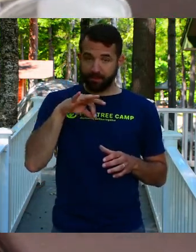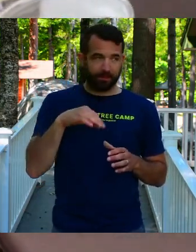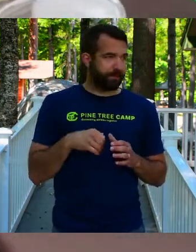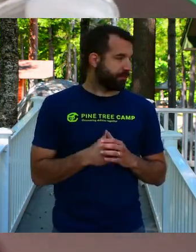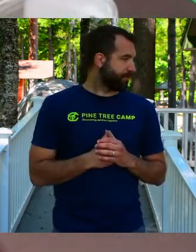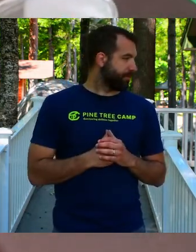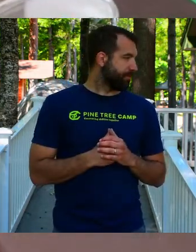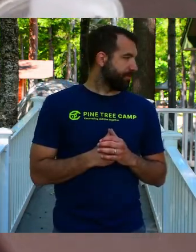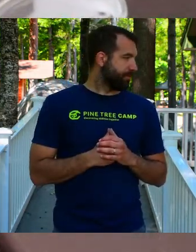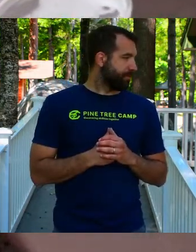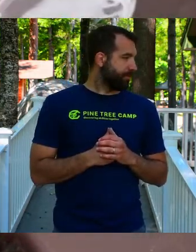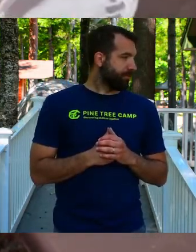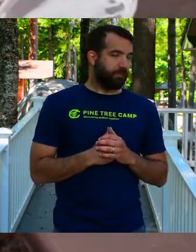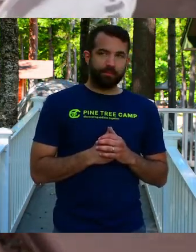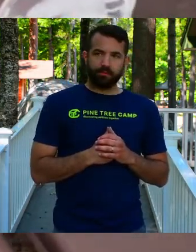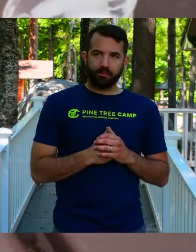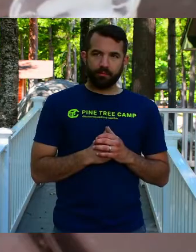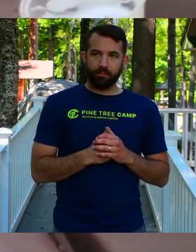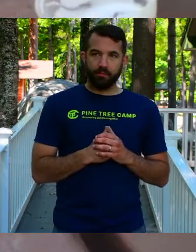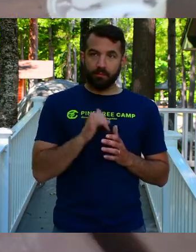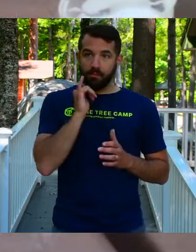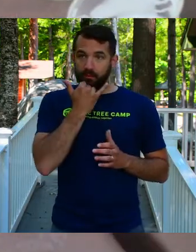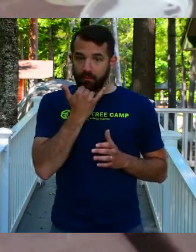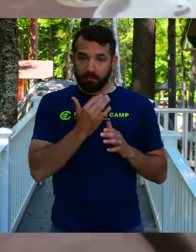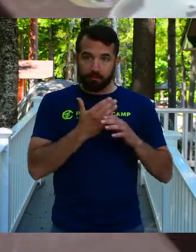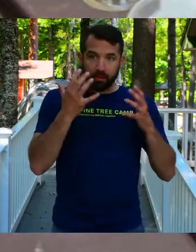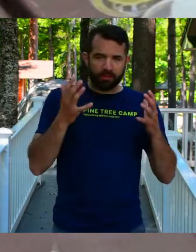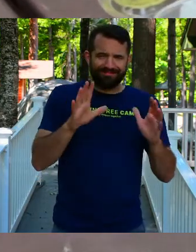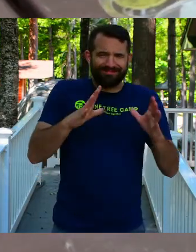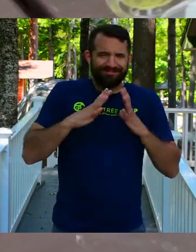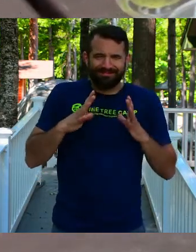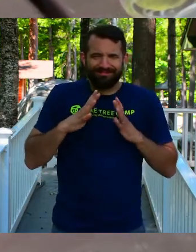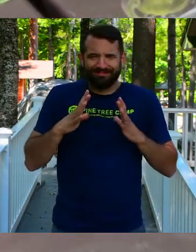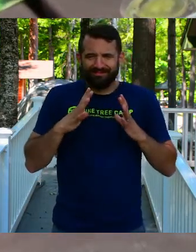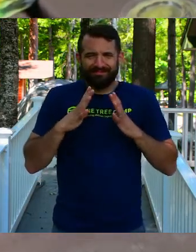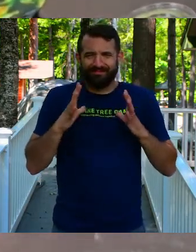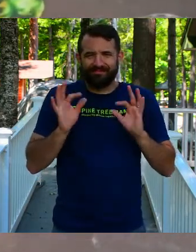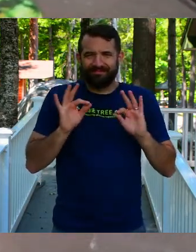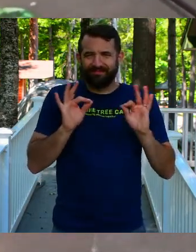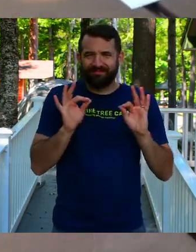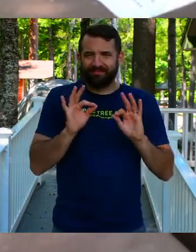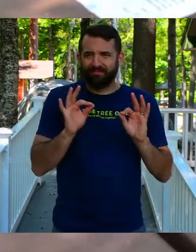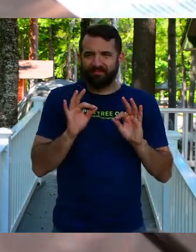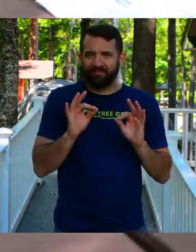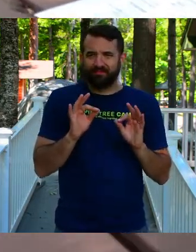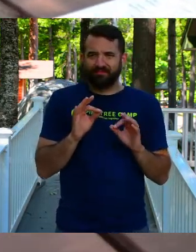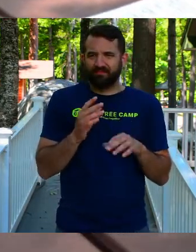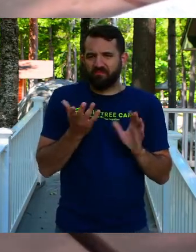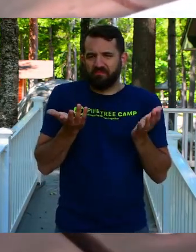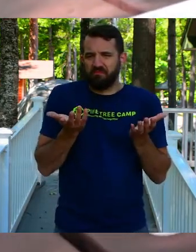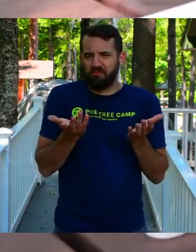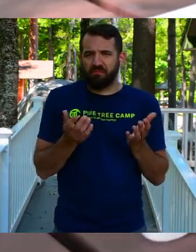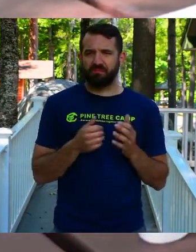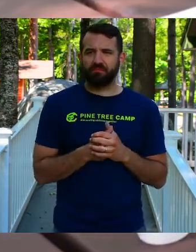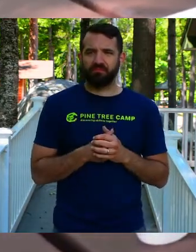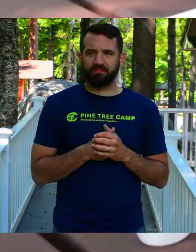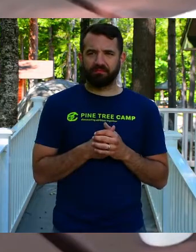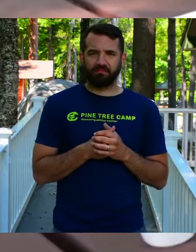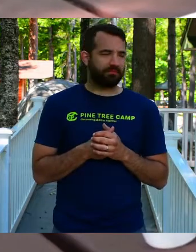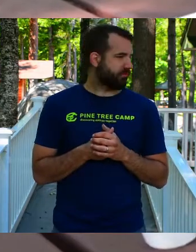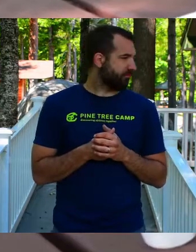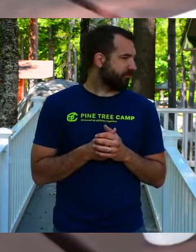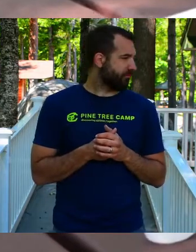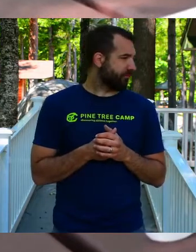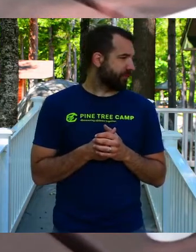If you do more, that's okay because it's kind of hard to control, but in the next step you just don't want to over swirl it, which you'll